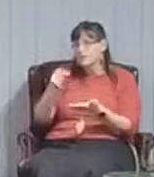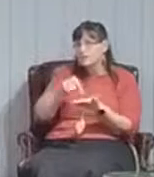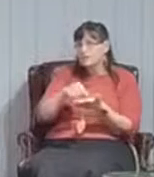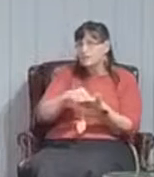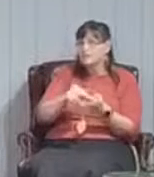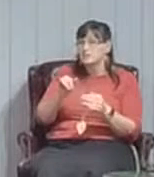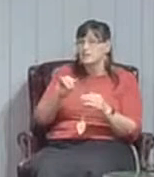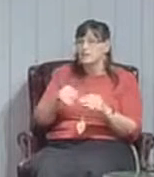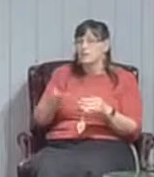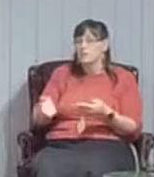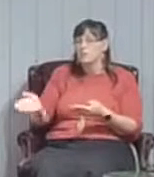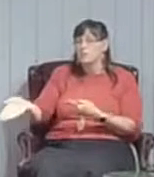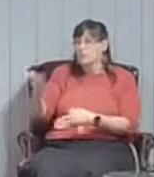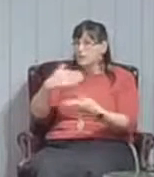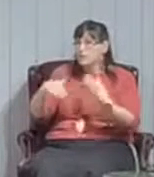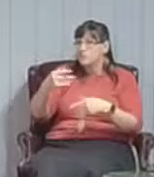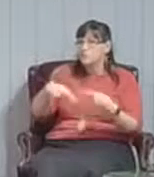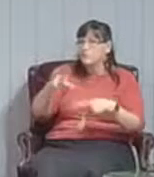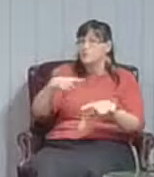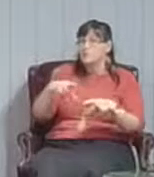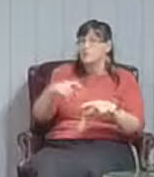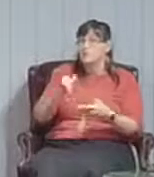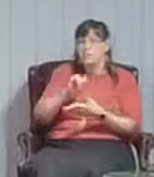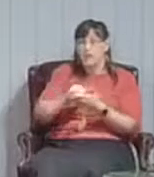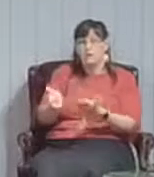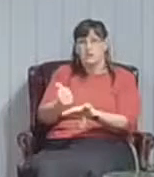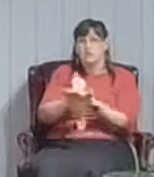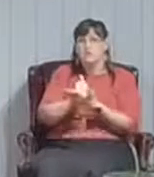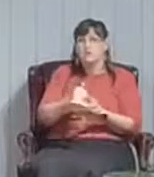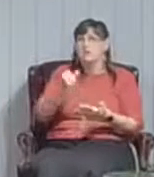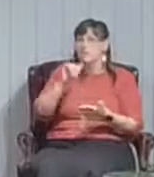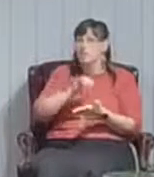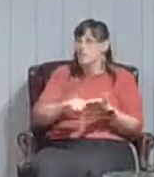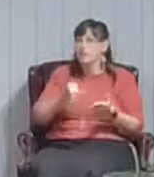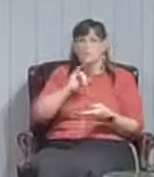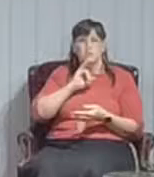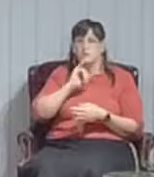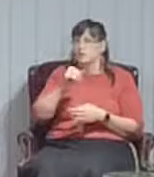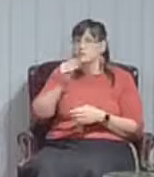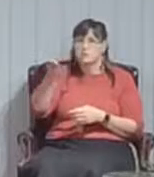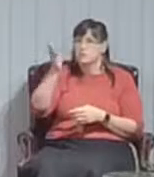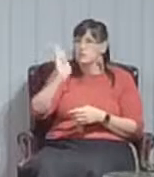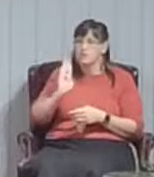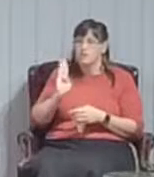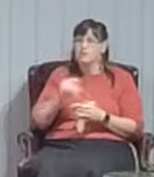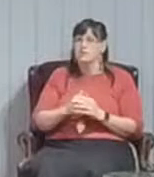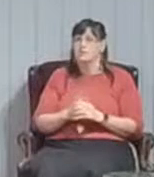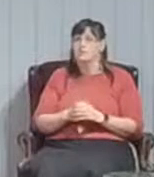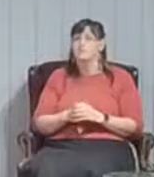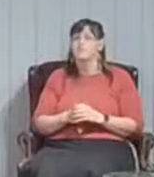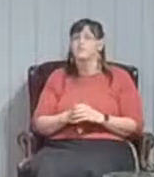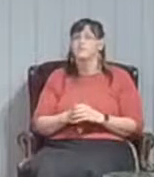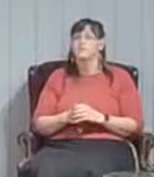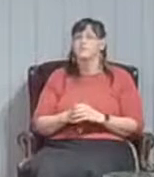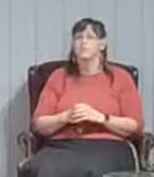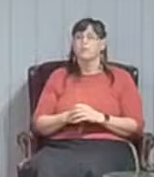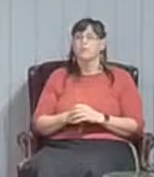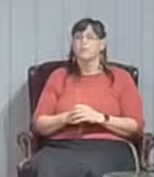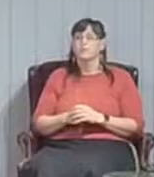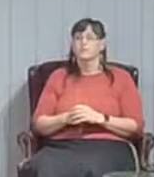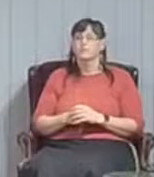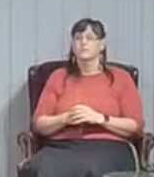coming, and, you know, that would help everything if we could just, you know, that isn't God. That isn't God.